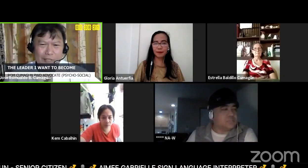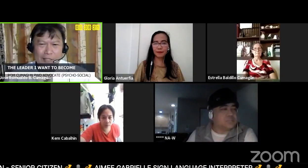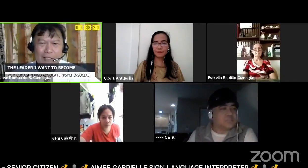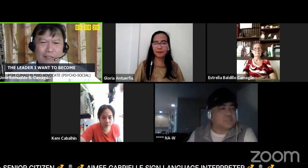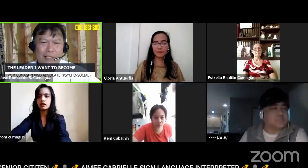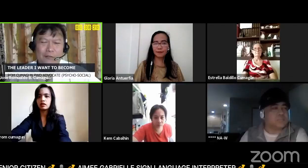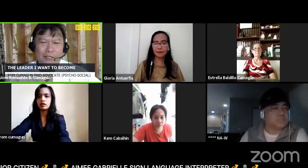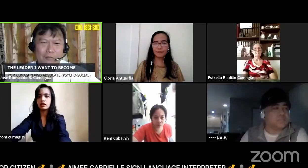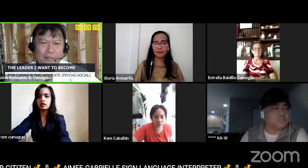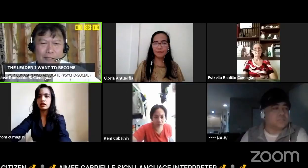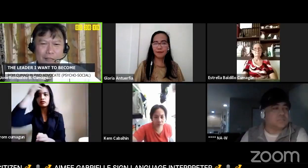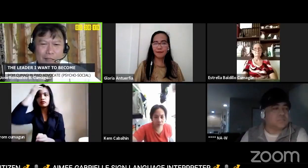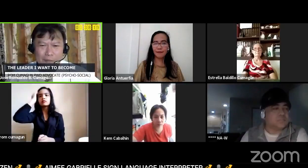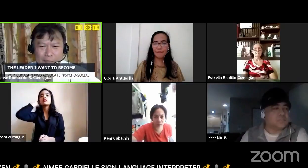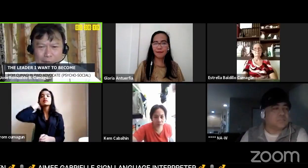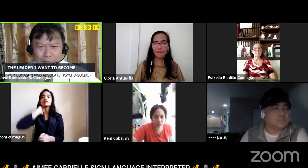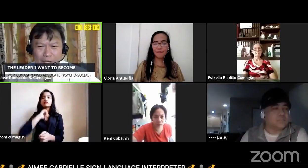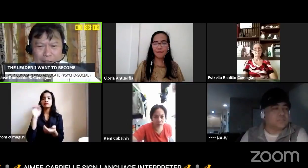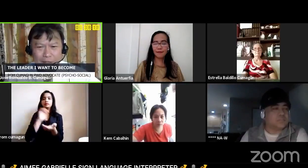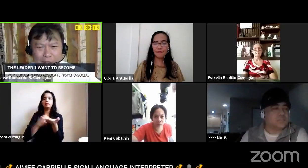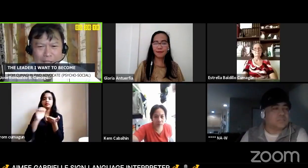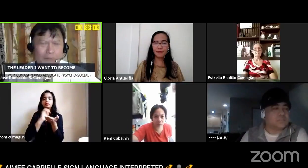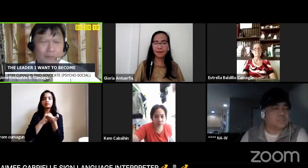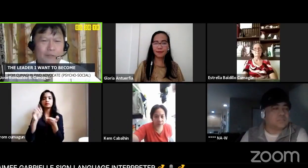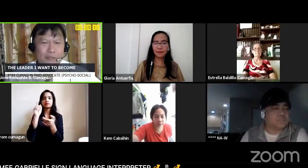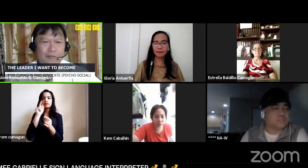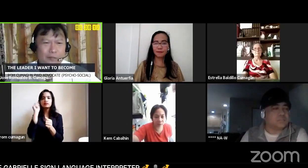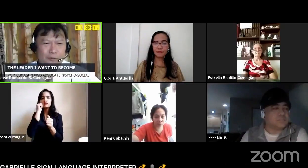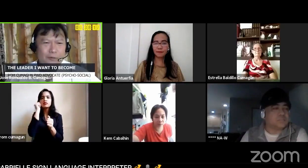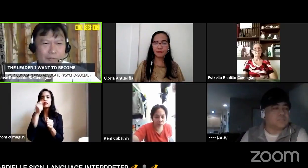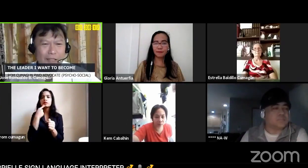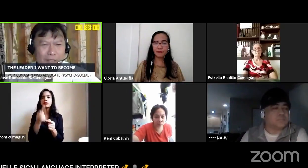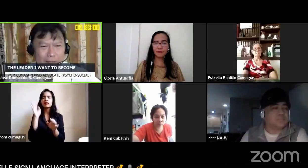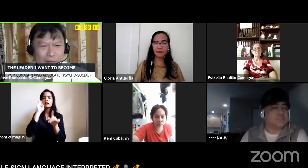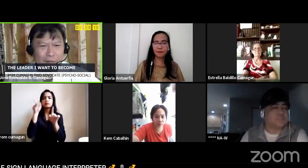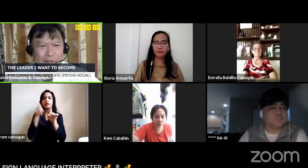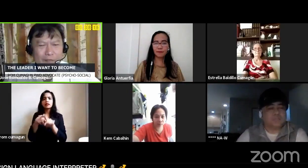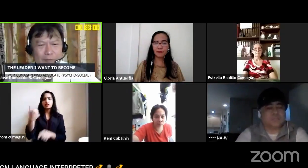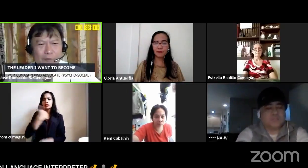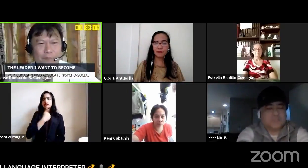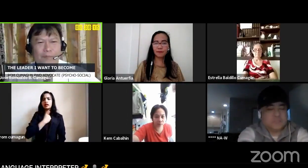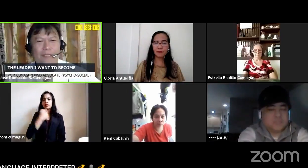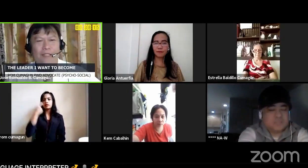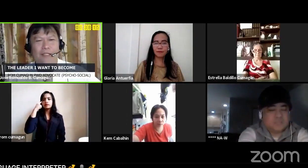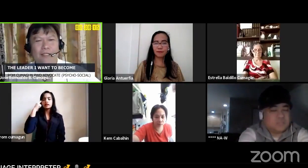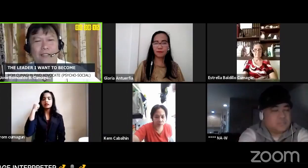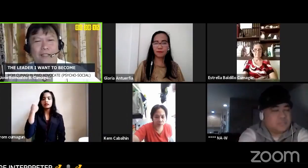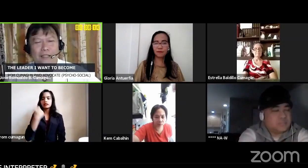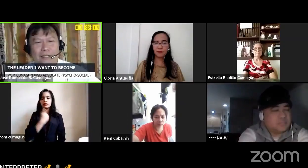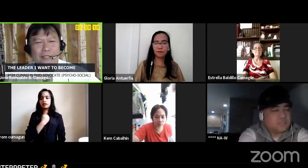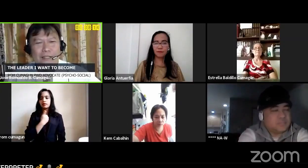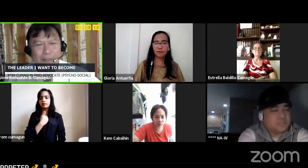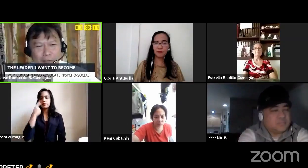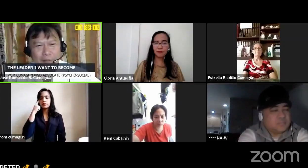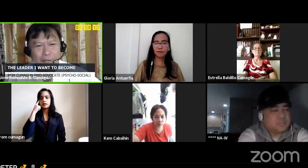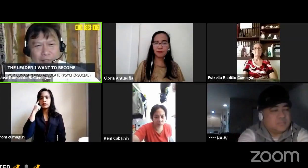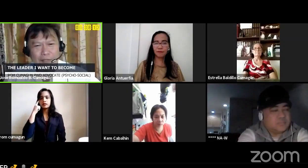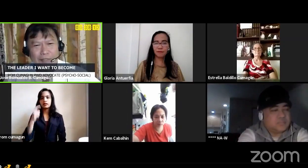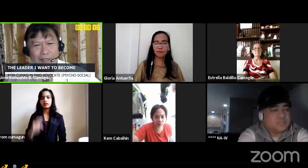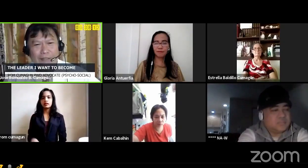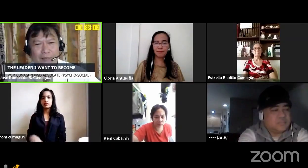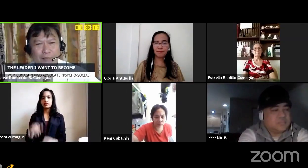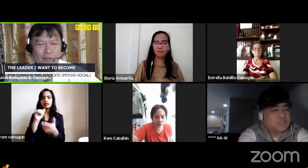I constantly say to him, brother, think of yourself too. Okay, think of yourself too.